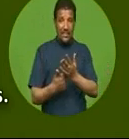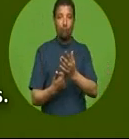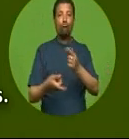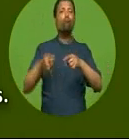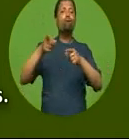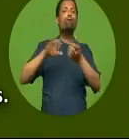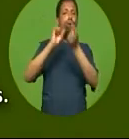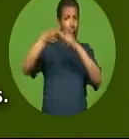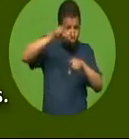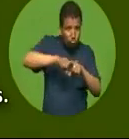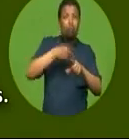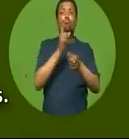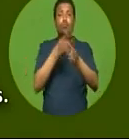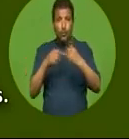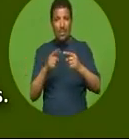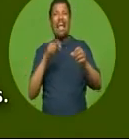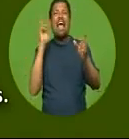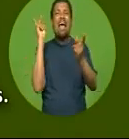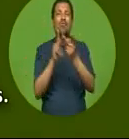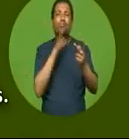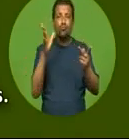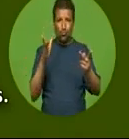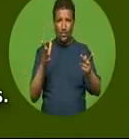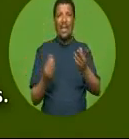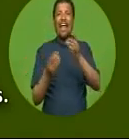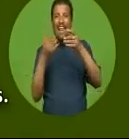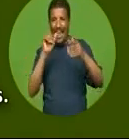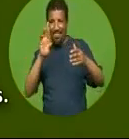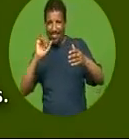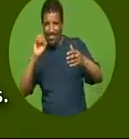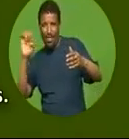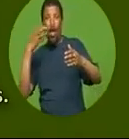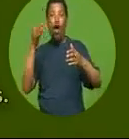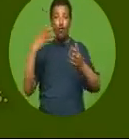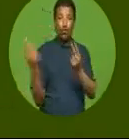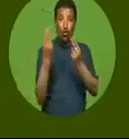turn leads to inadequate rate of use of fertilizer per hectare.